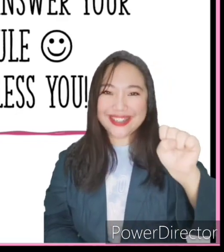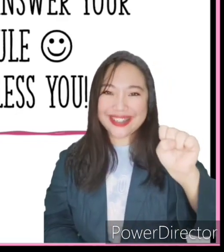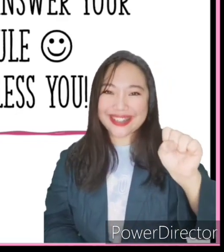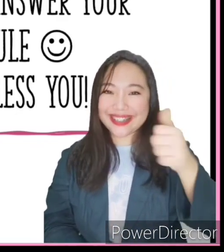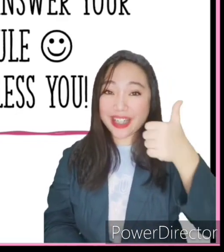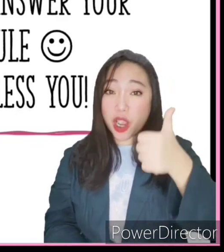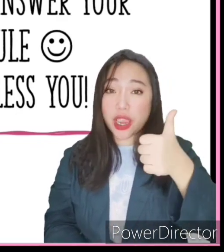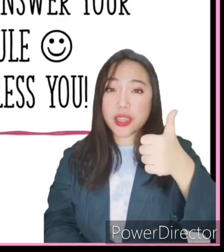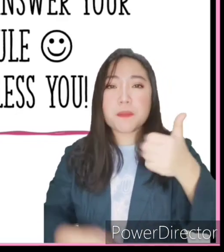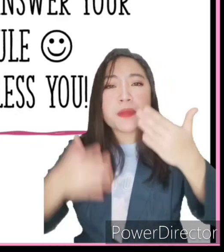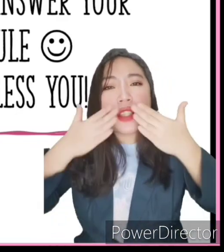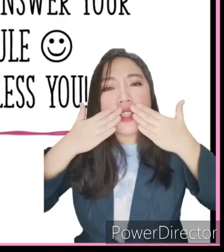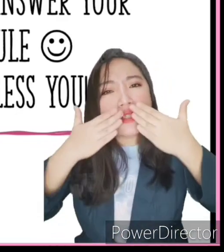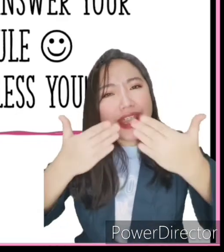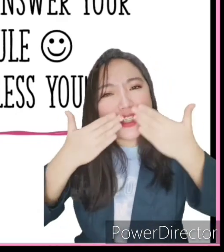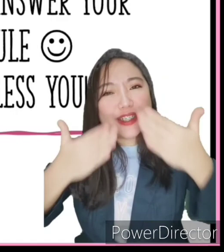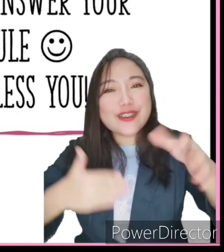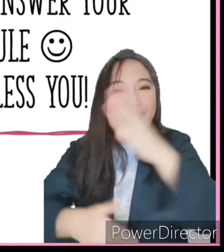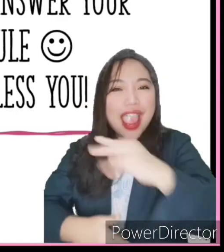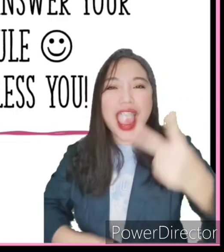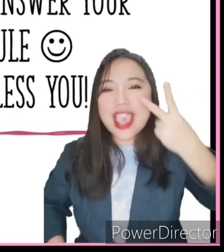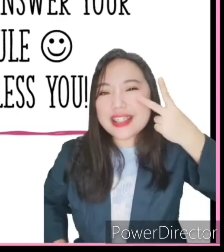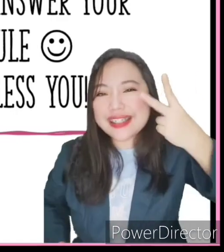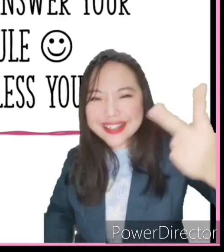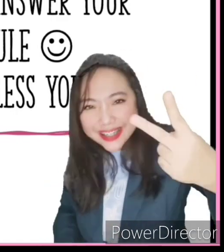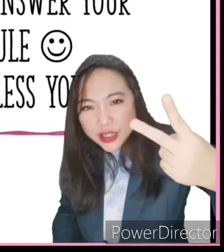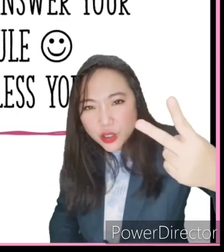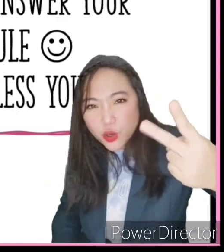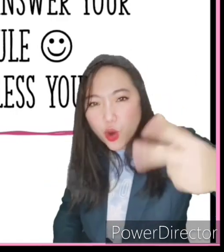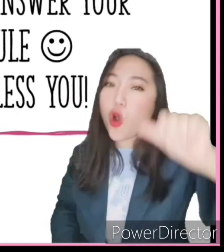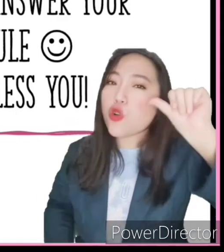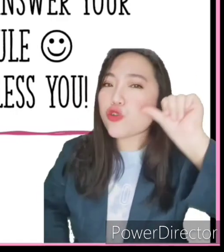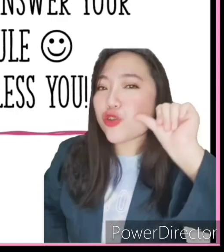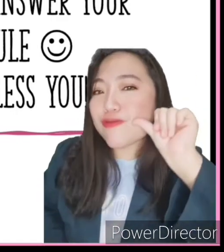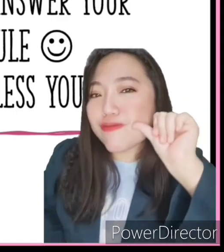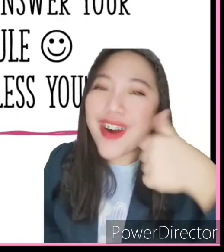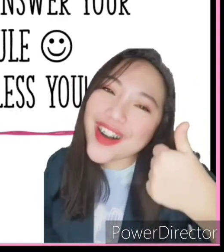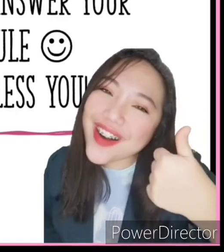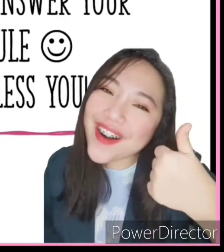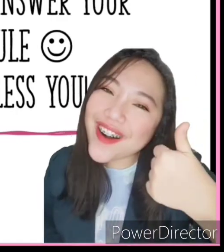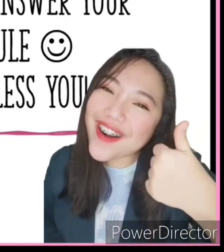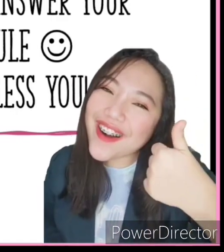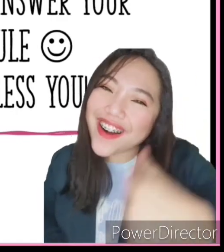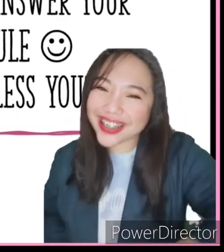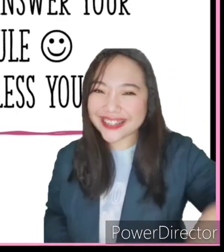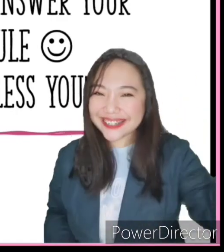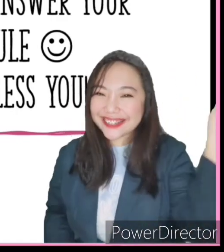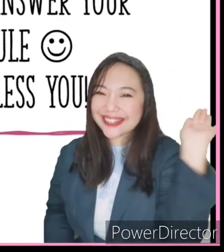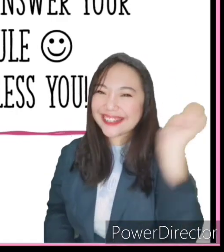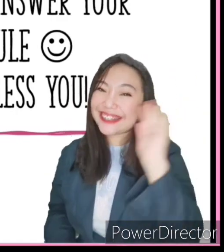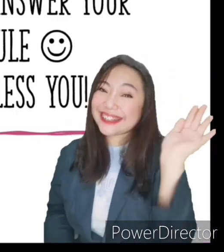Okay? Thank you and see you tomorrow. Bye.